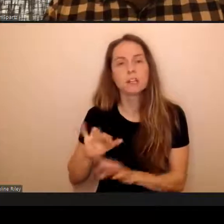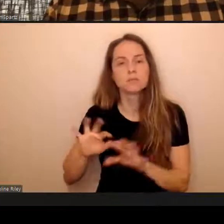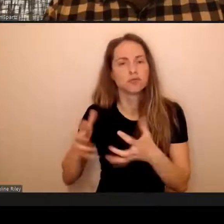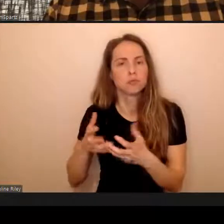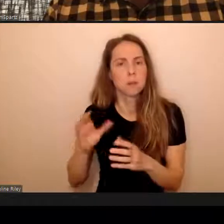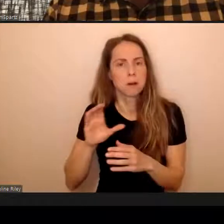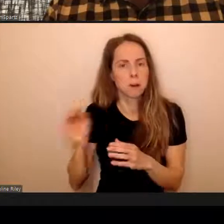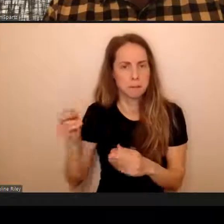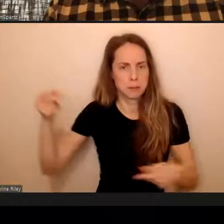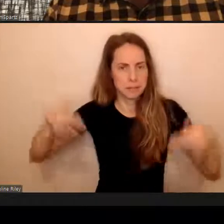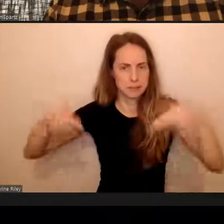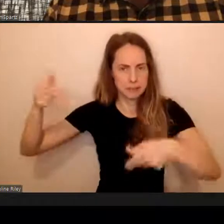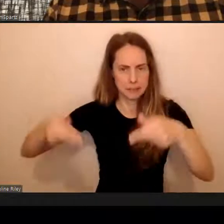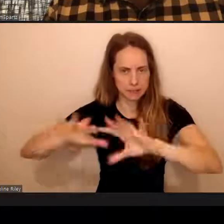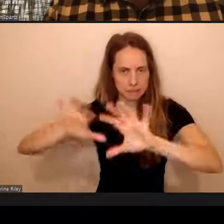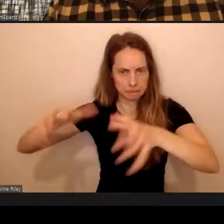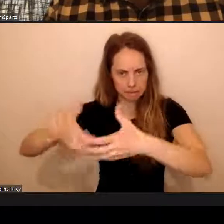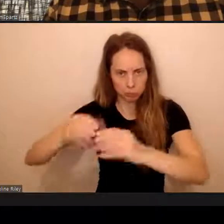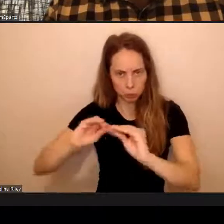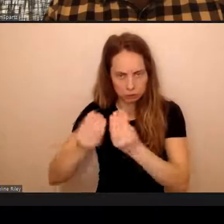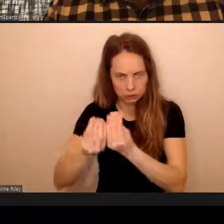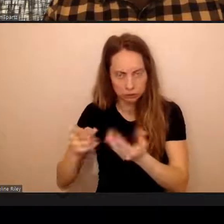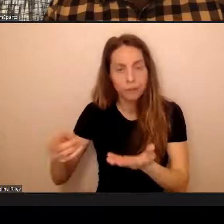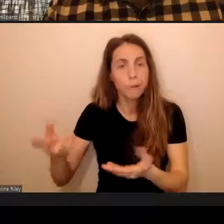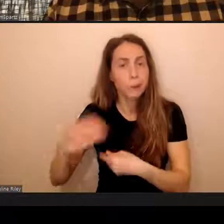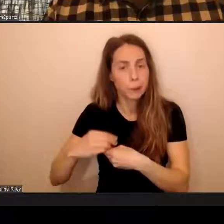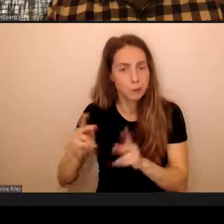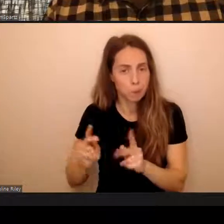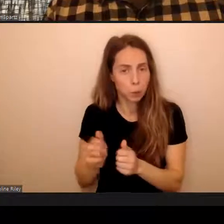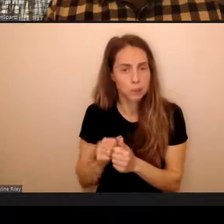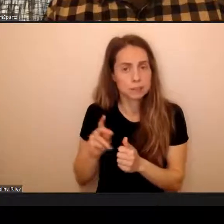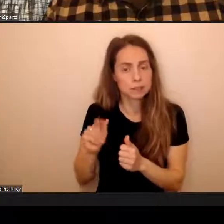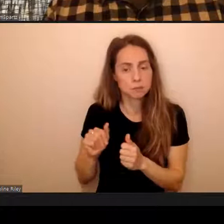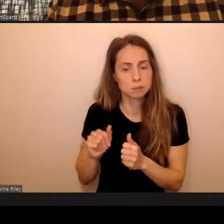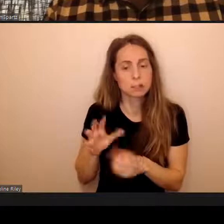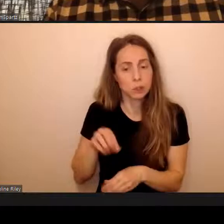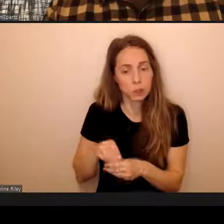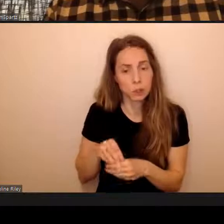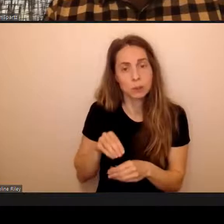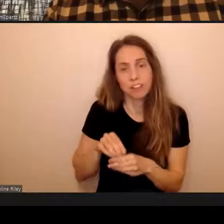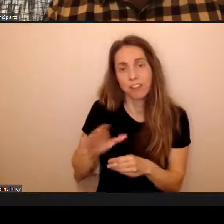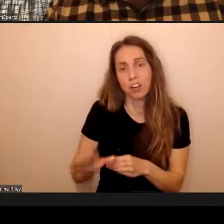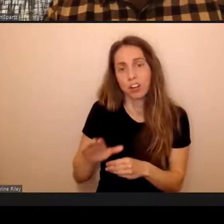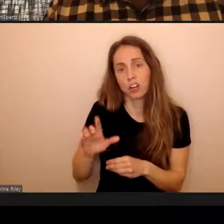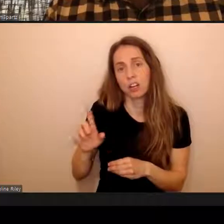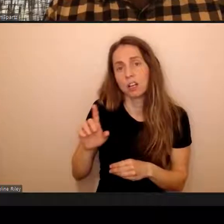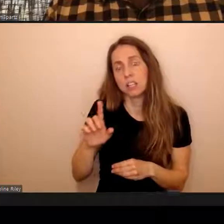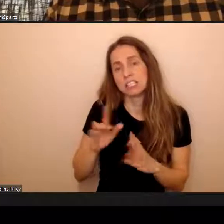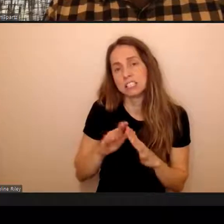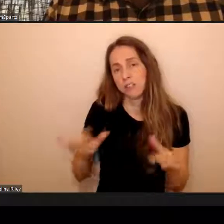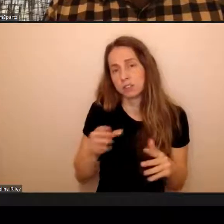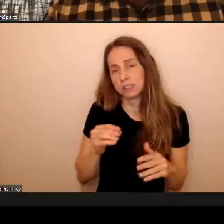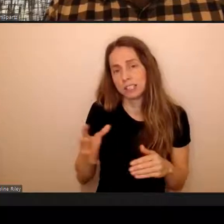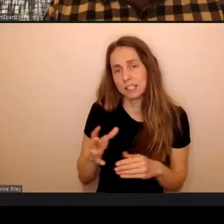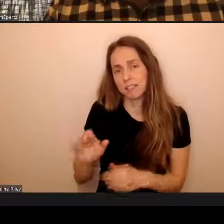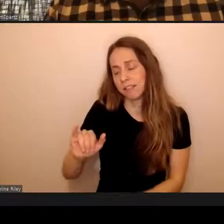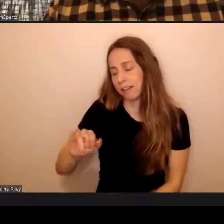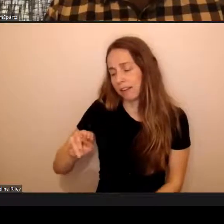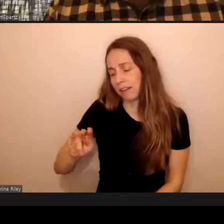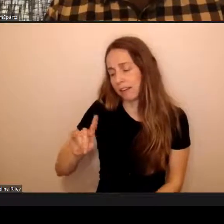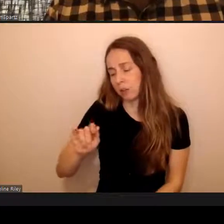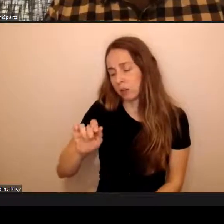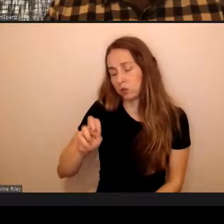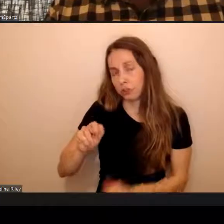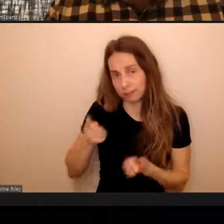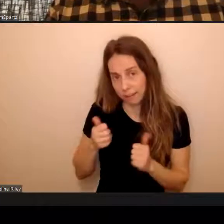that are including people with disabilities in their diversity and inclusion efforts. And they're actually they've